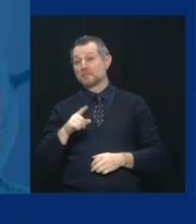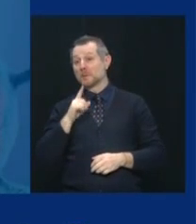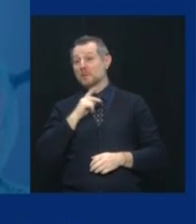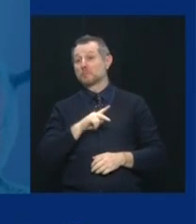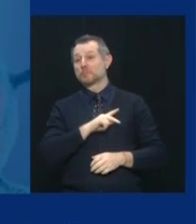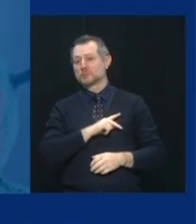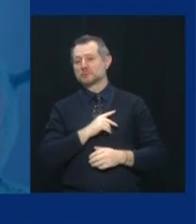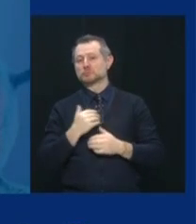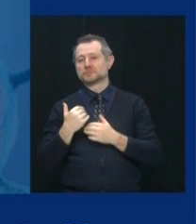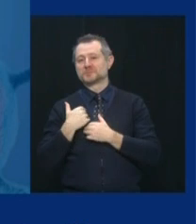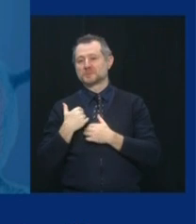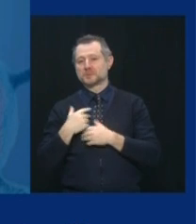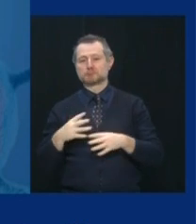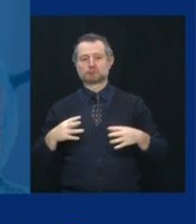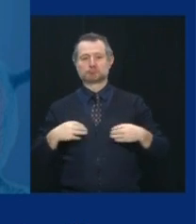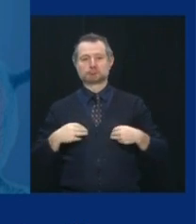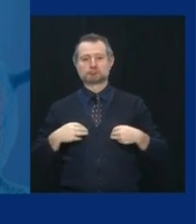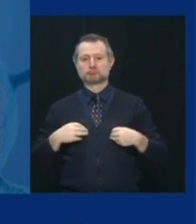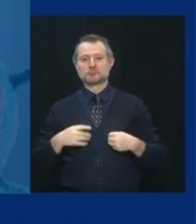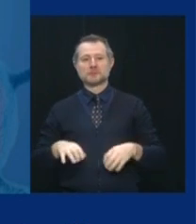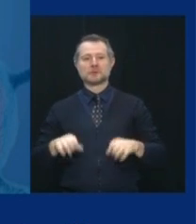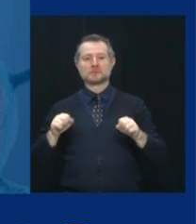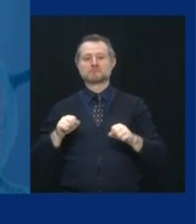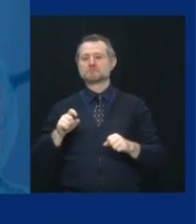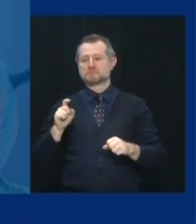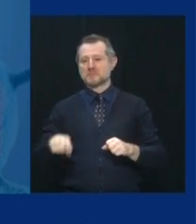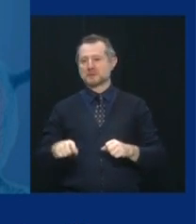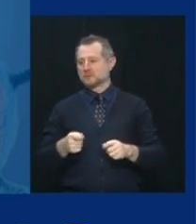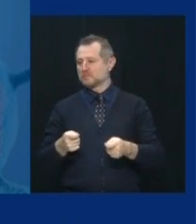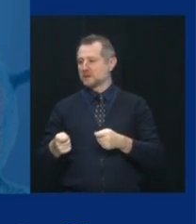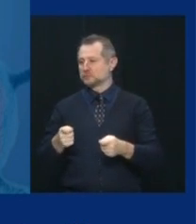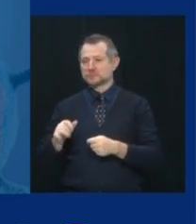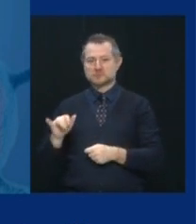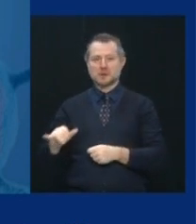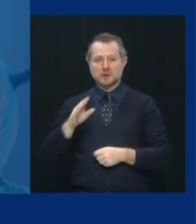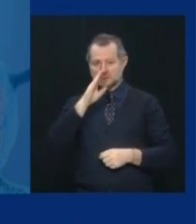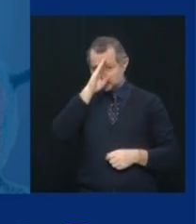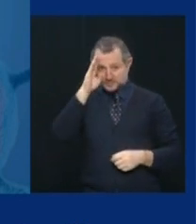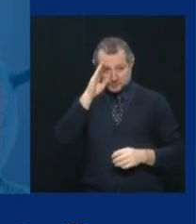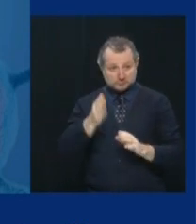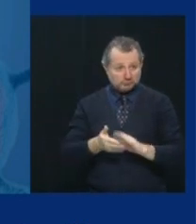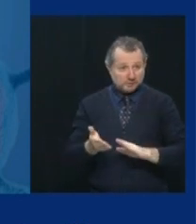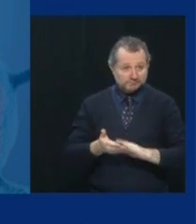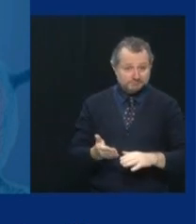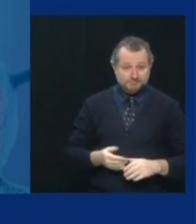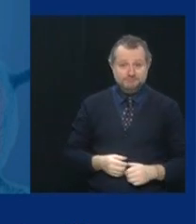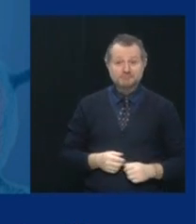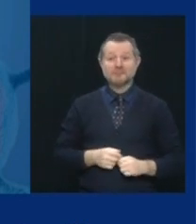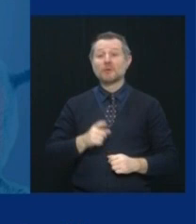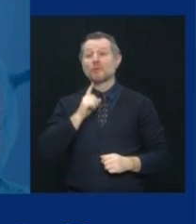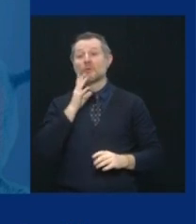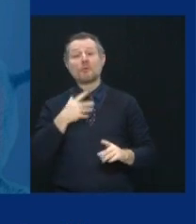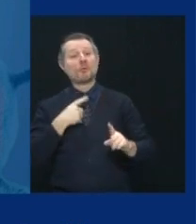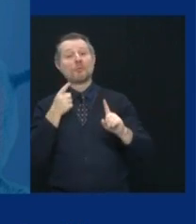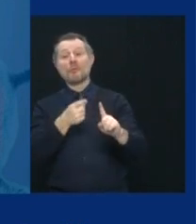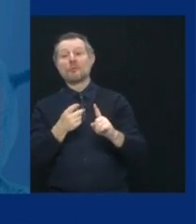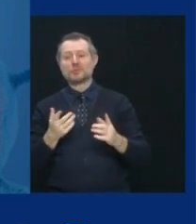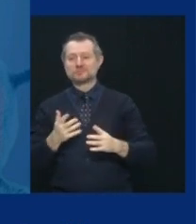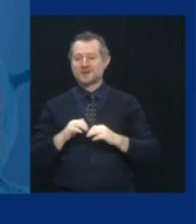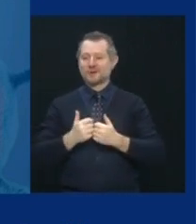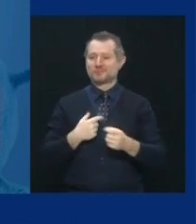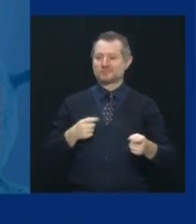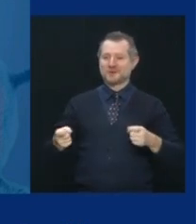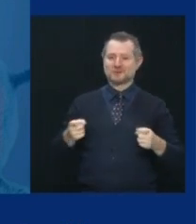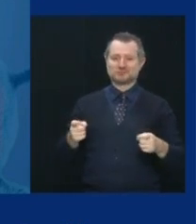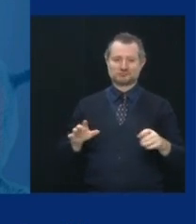Blasio's picture, naming him as one of a number of officials who have been slow off the mark. This is a management issue of the hospitals. They have to move